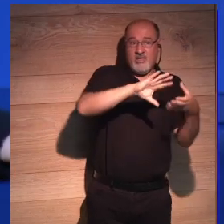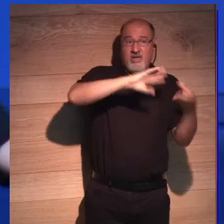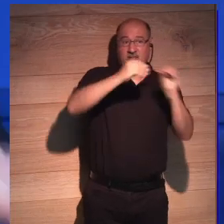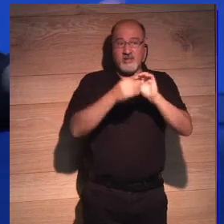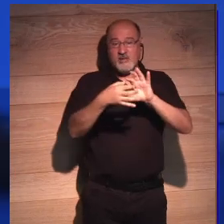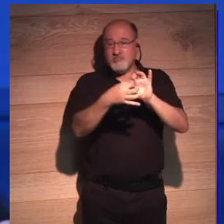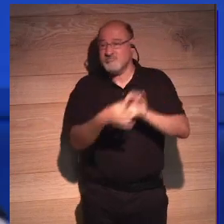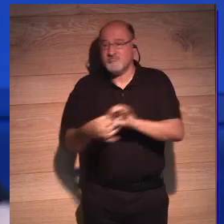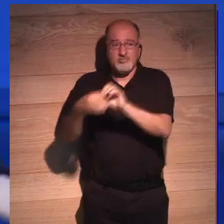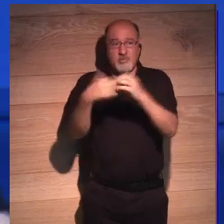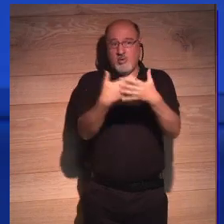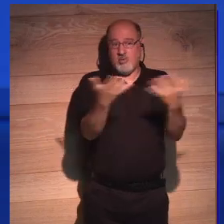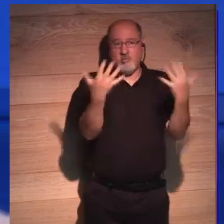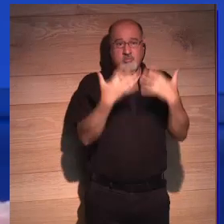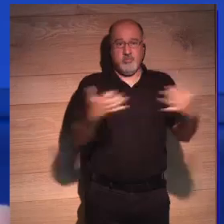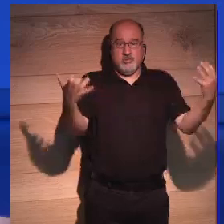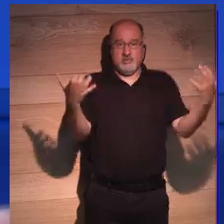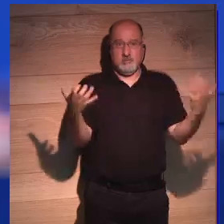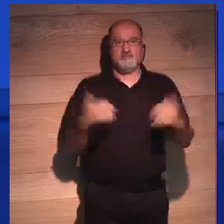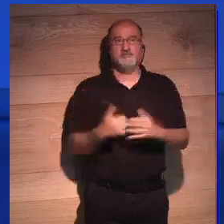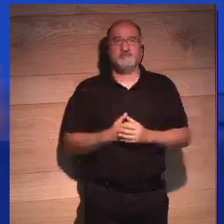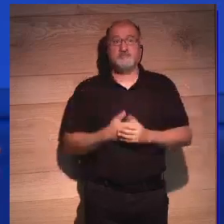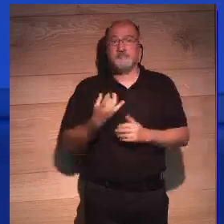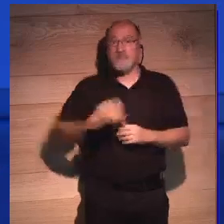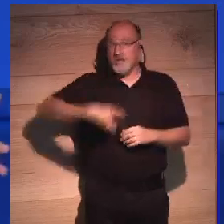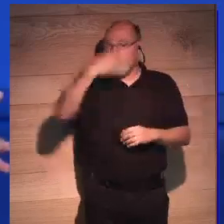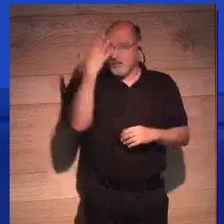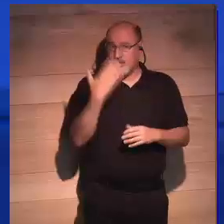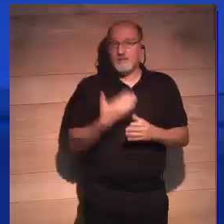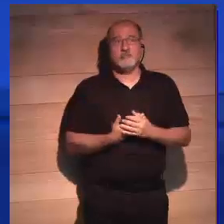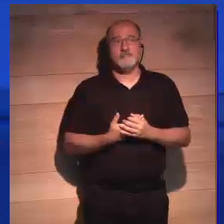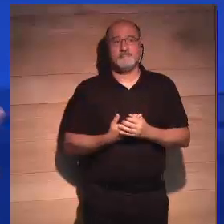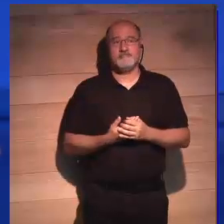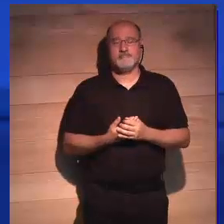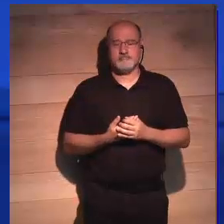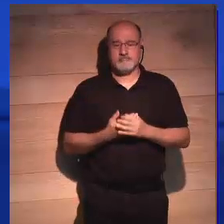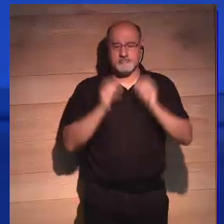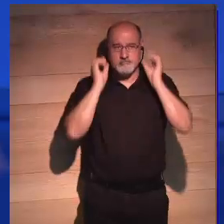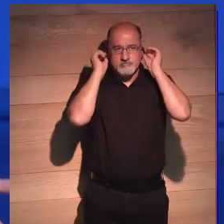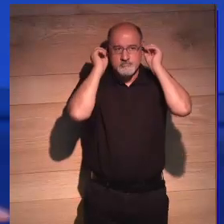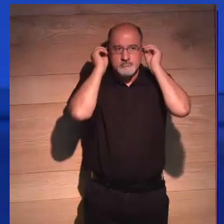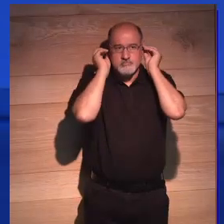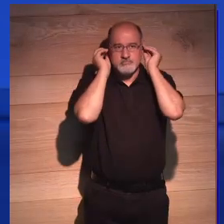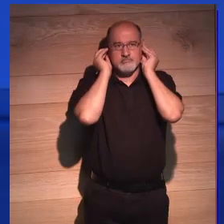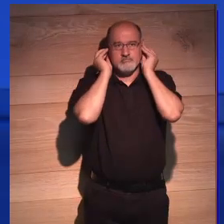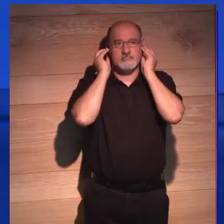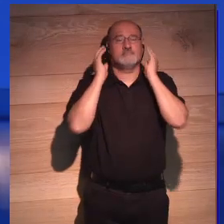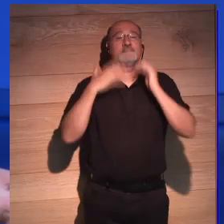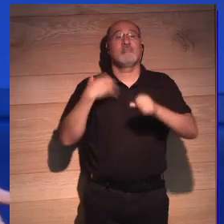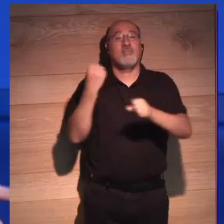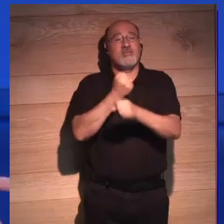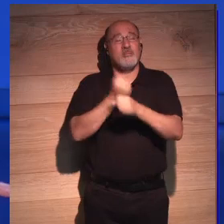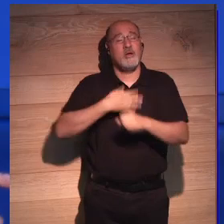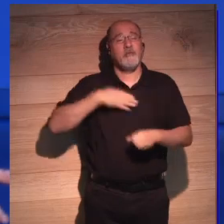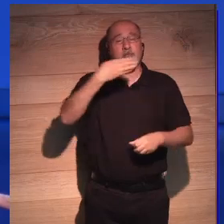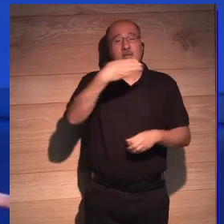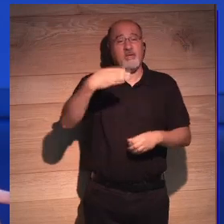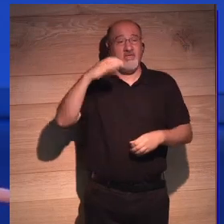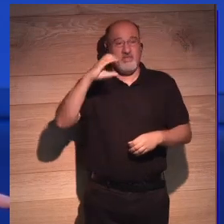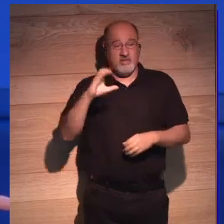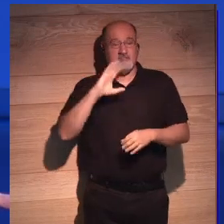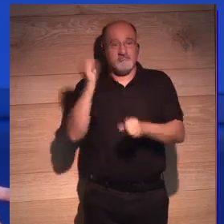Limina Immersive back when I was at the BBC. It came about, I decided, right, this is what I want to focus on, based in